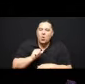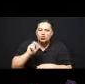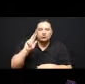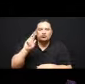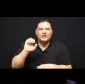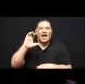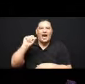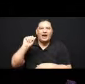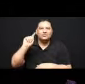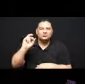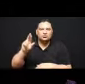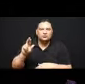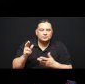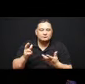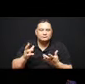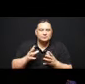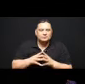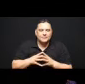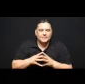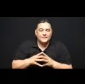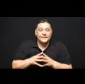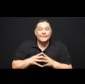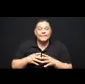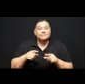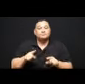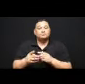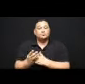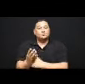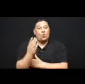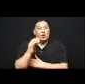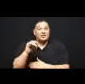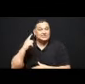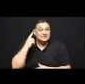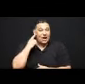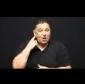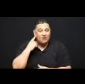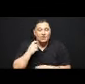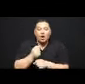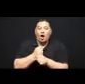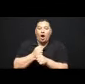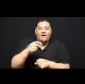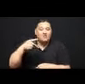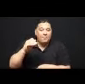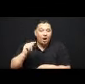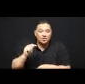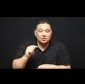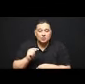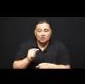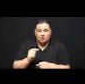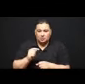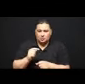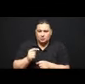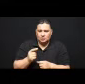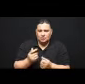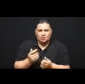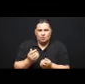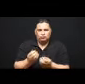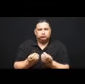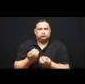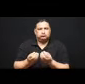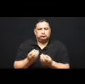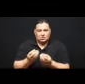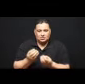In the morning, the sounds of the coffee pot brewing wake me. You call from the kitchen, ask if I want a